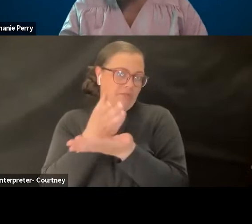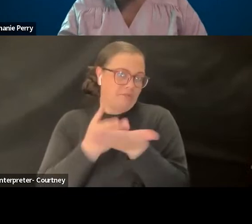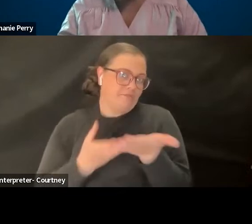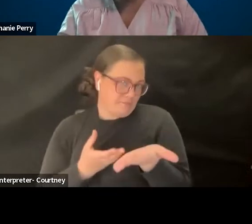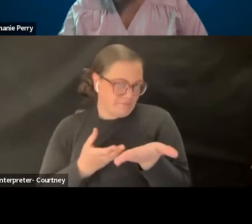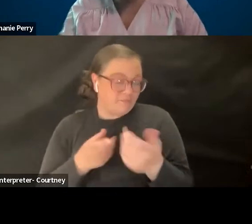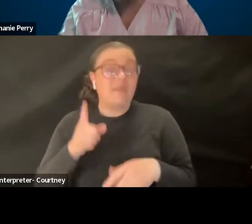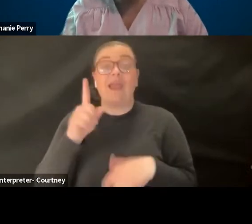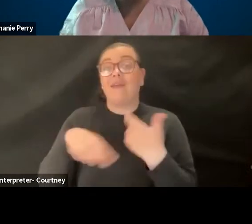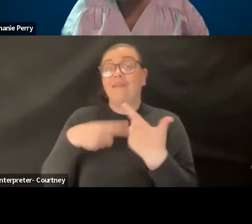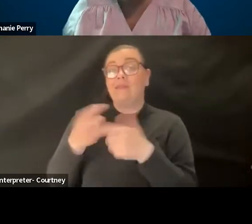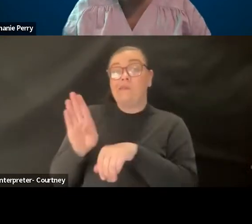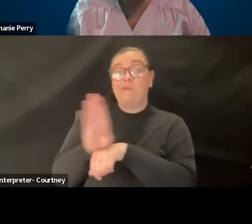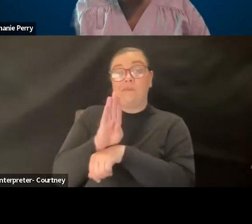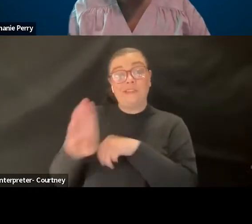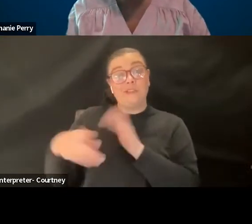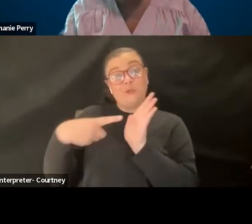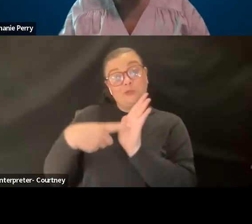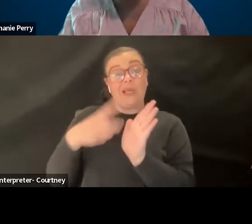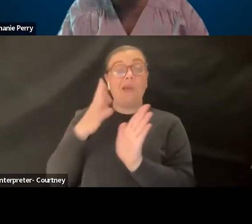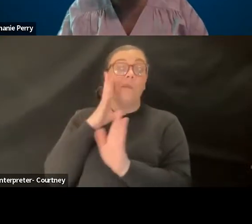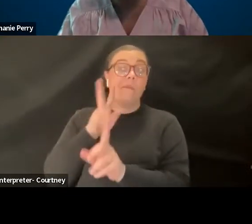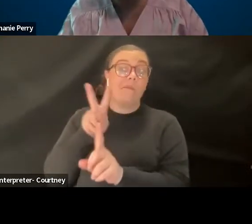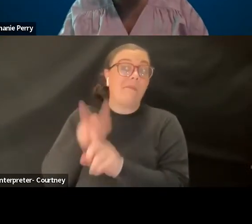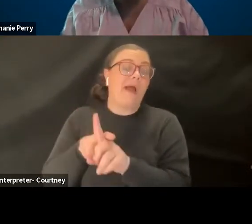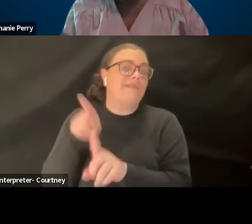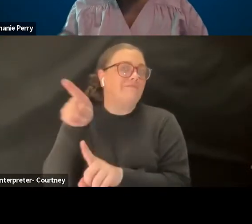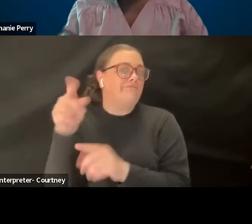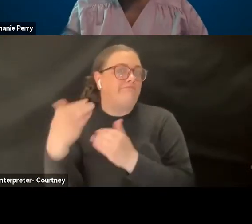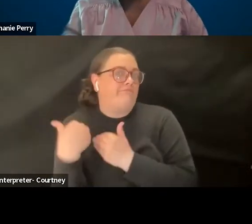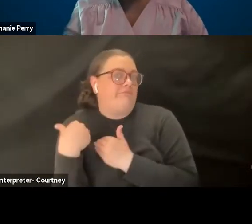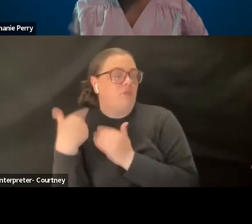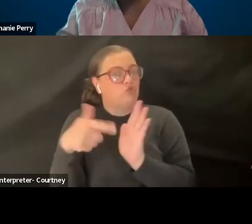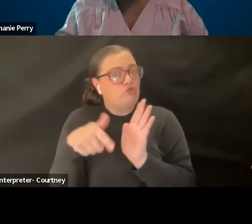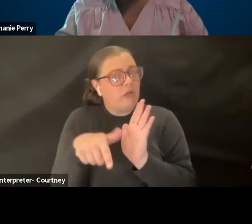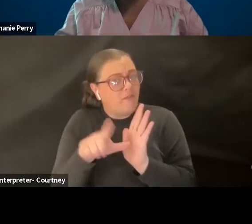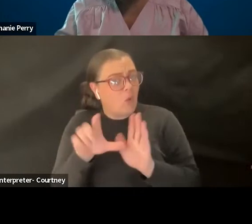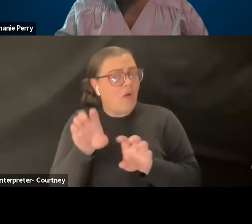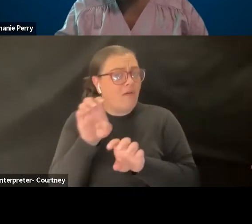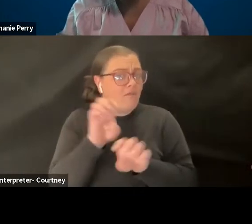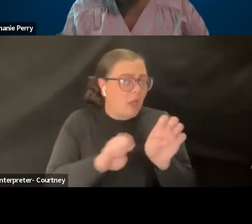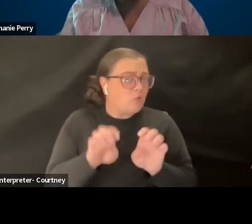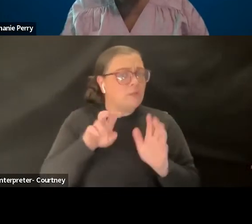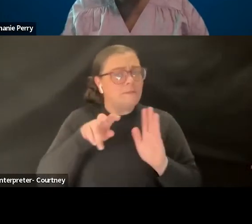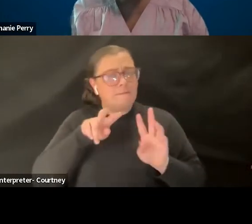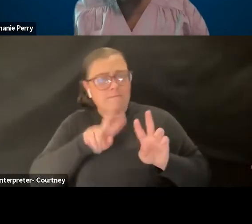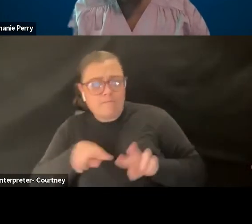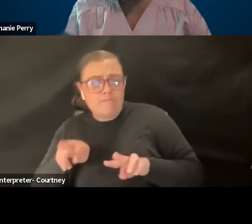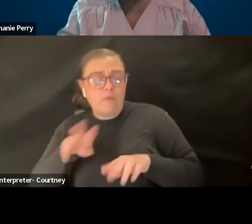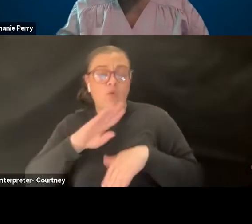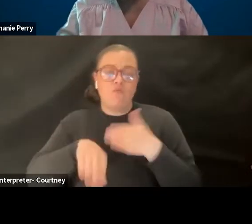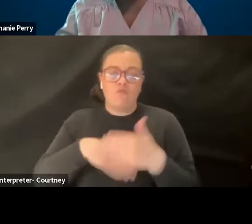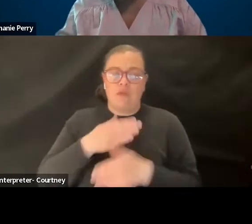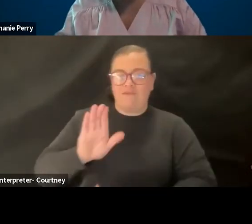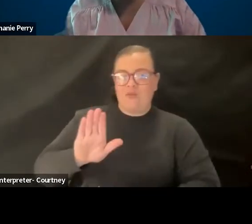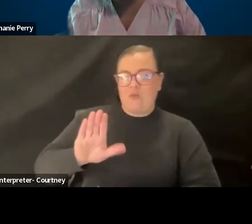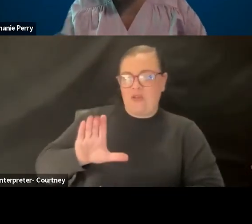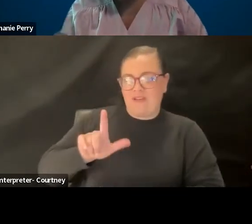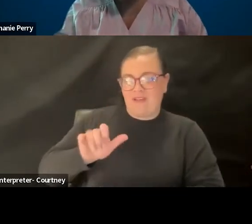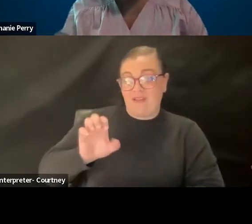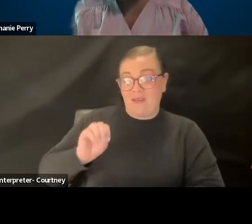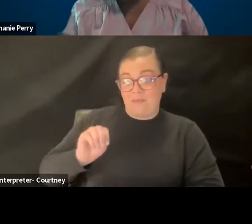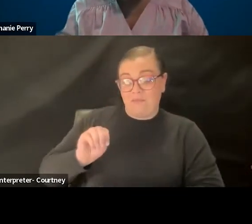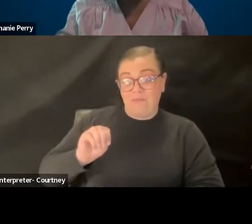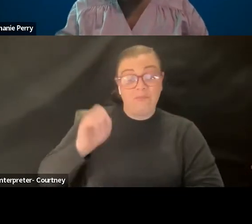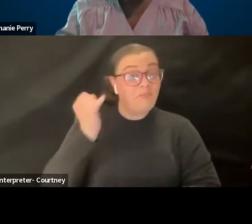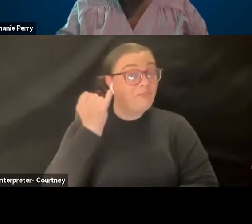will be responsible for the review and the evaluation of your claim. If there are any questions or any follow-ups,